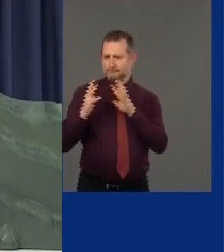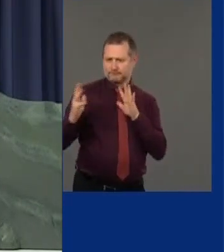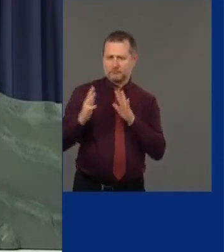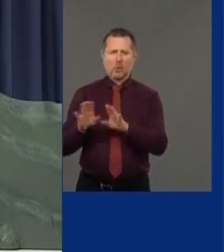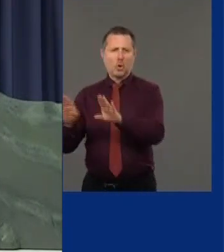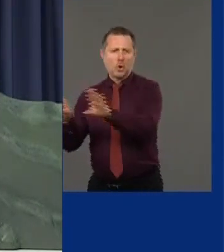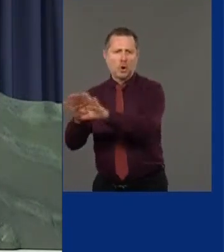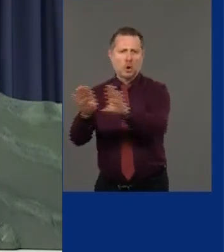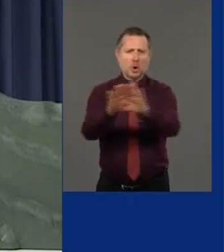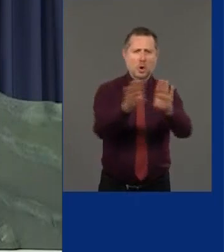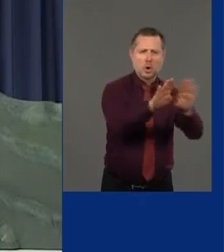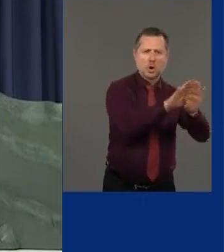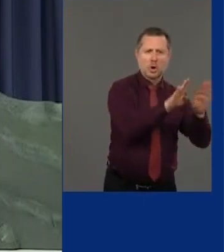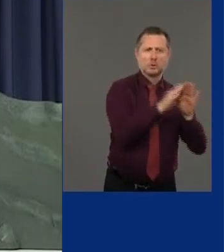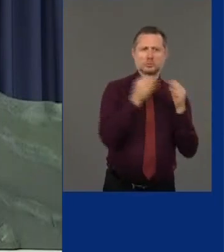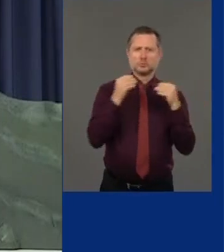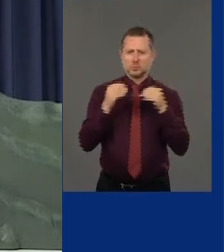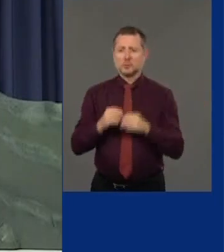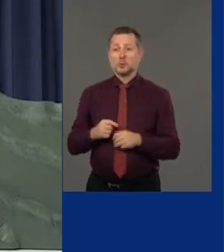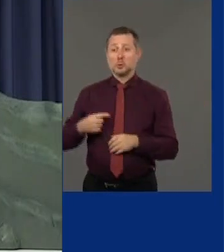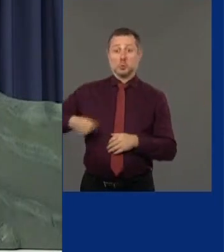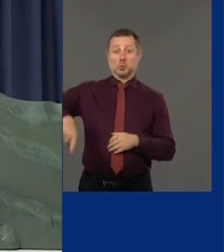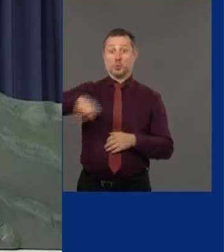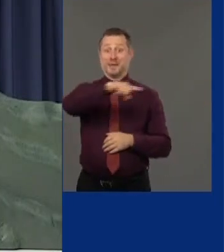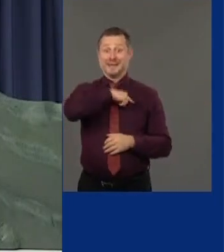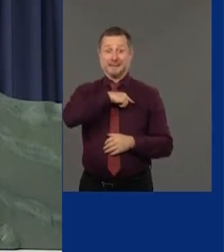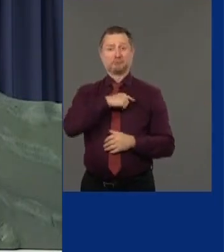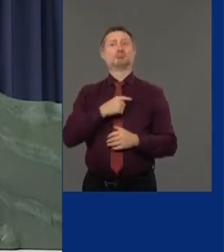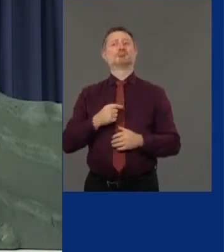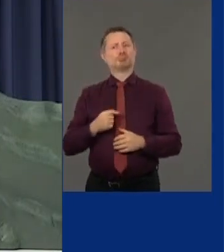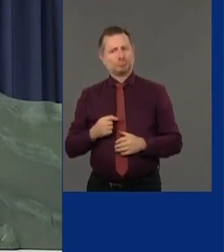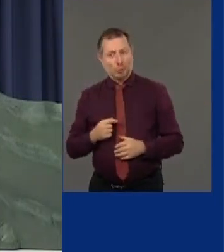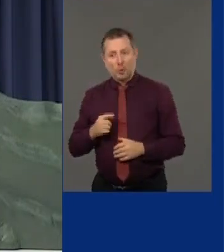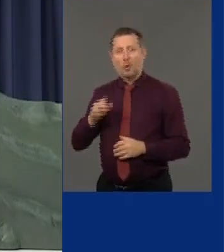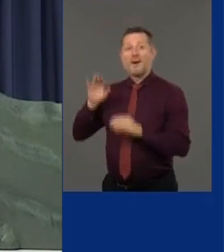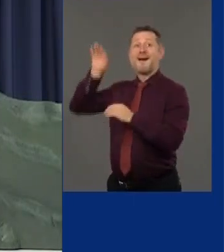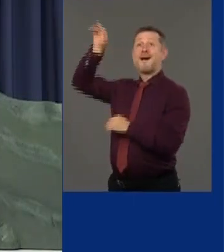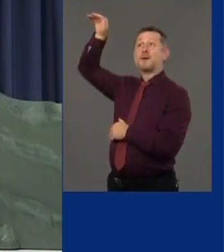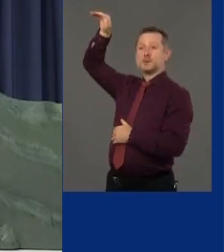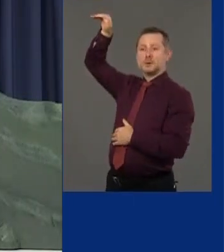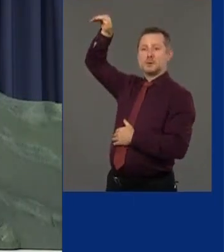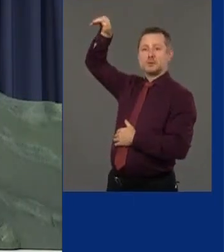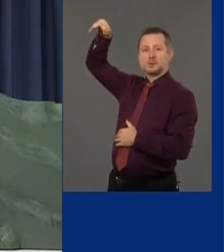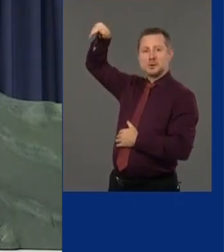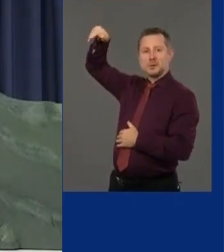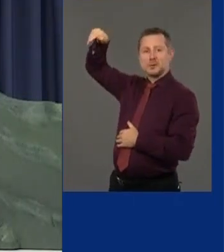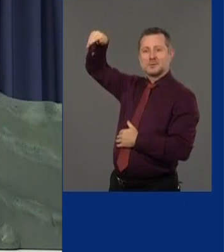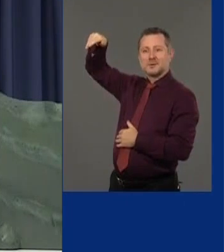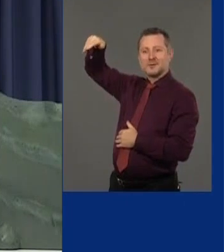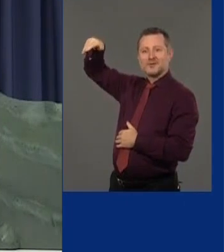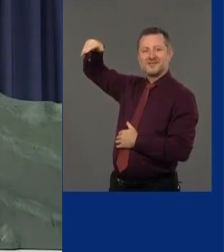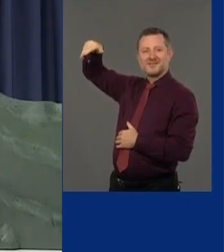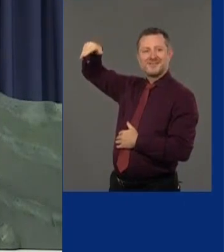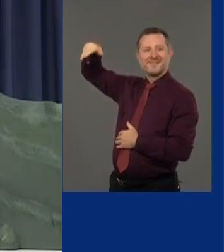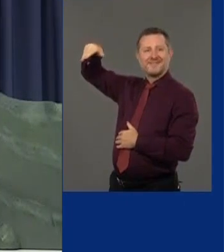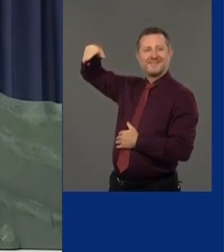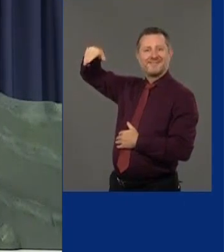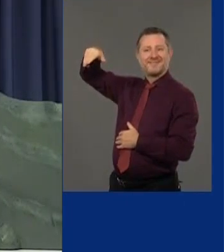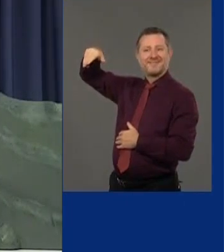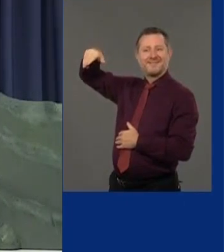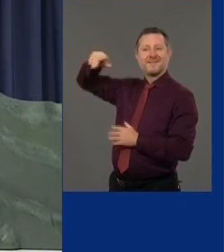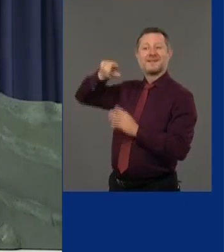down, and we stopped the curve. We plateaued. You look at the projections, they